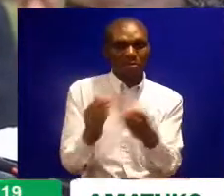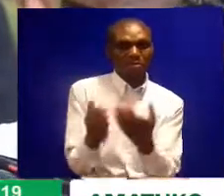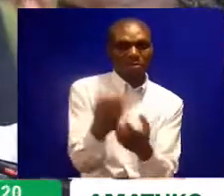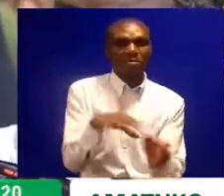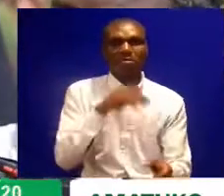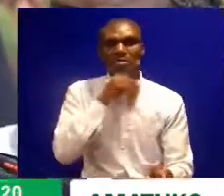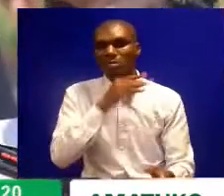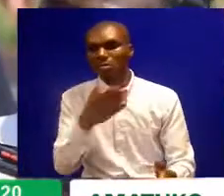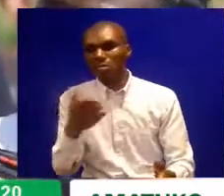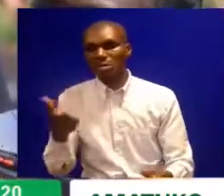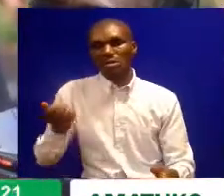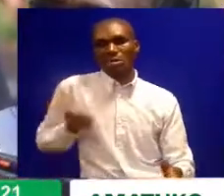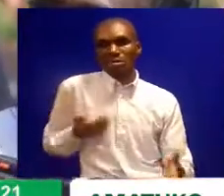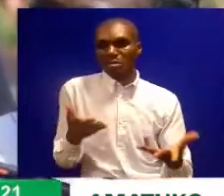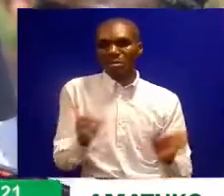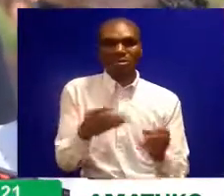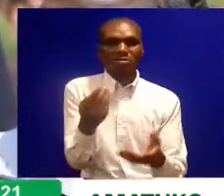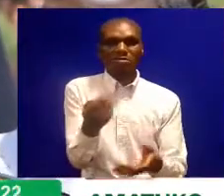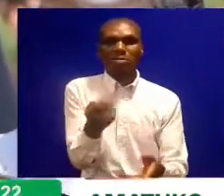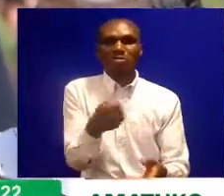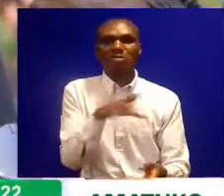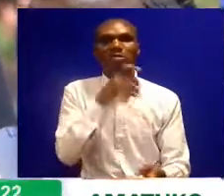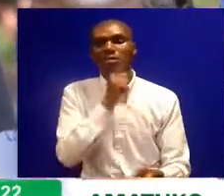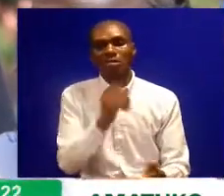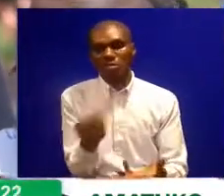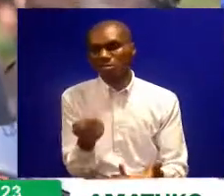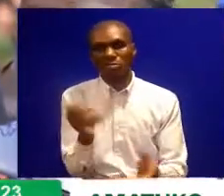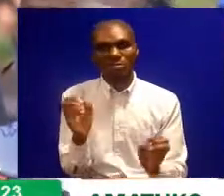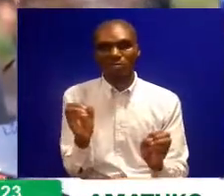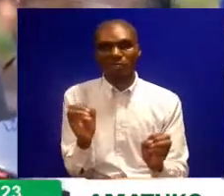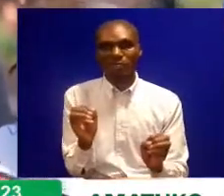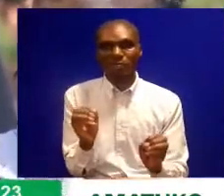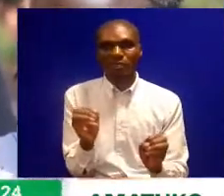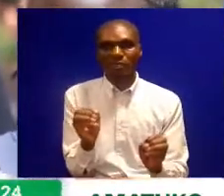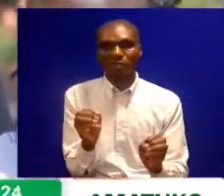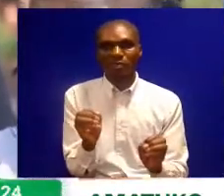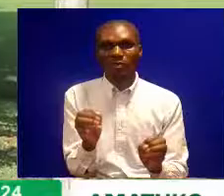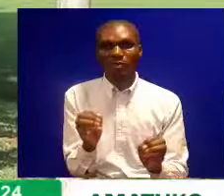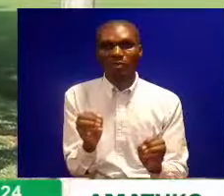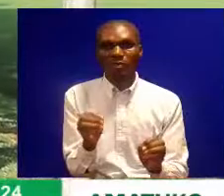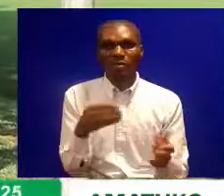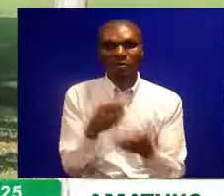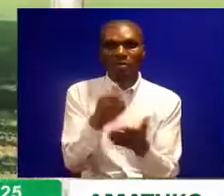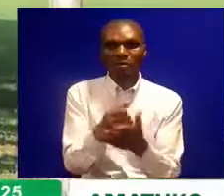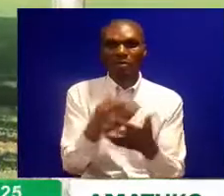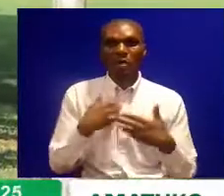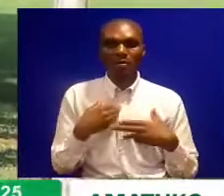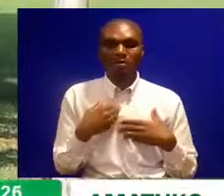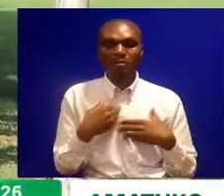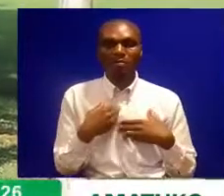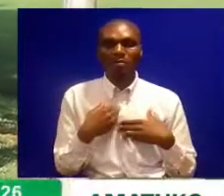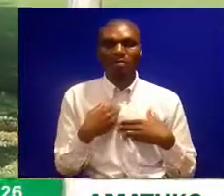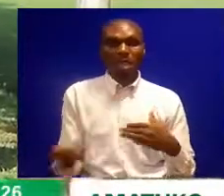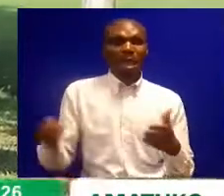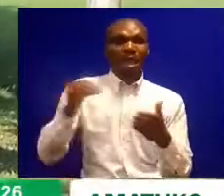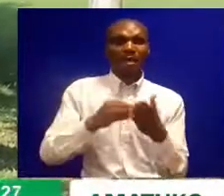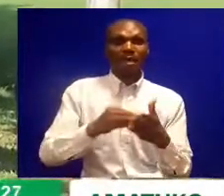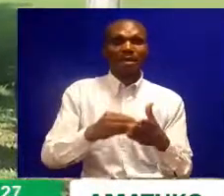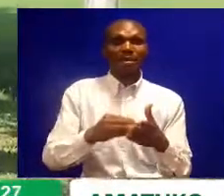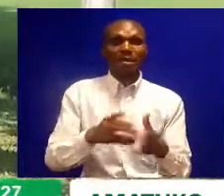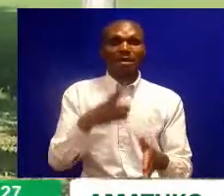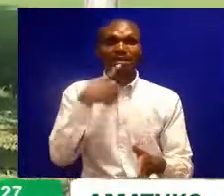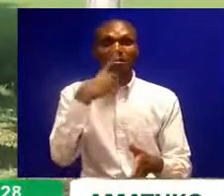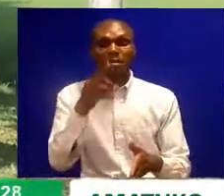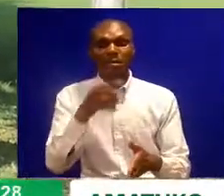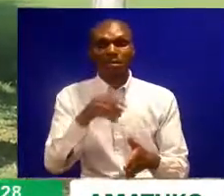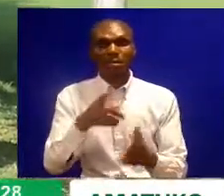usiko ligere liga tari baga ka tari bantu ba kwata big investments they depend on salaries nigo bono ba go sereire go cha komogiro bwe